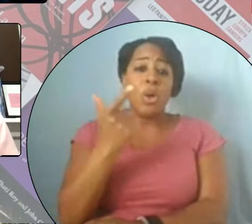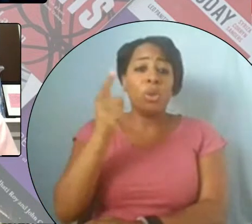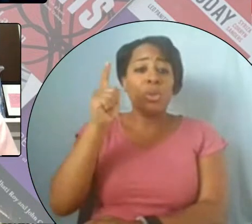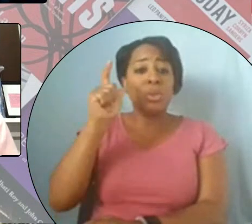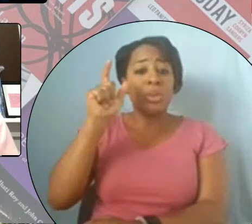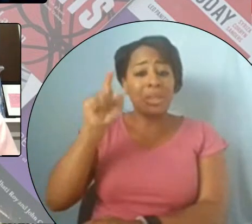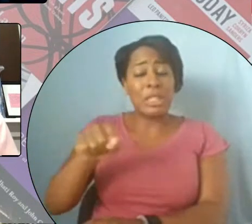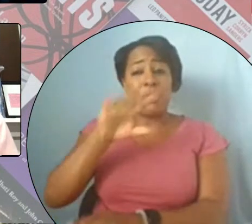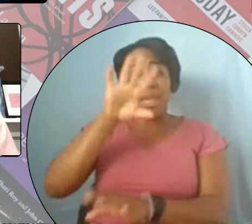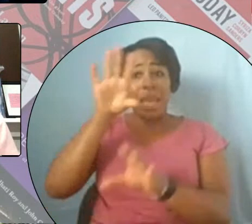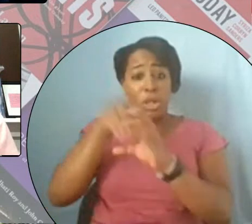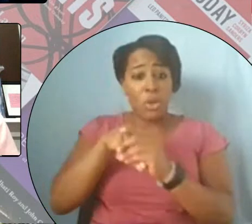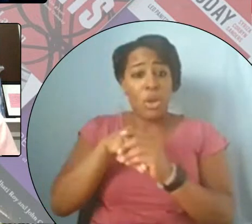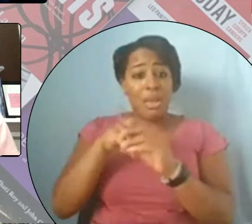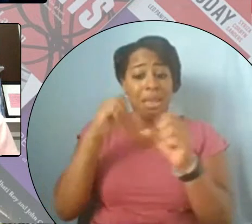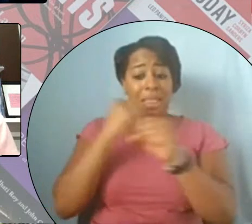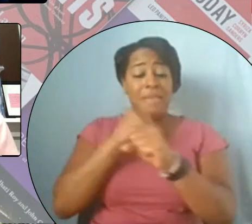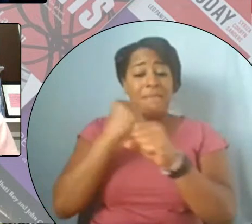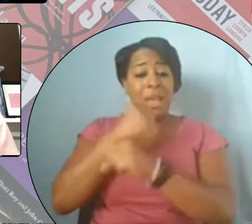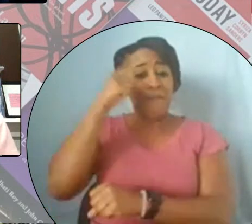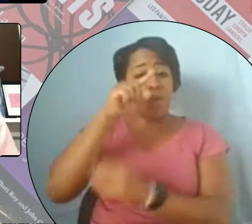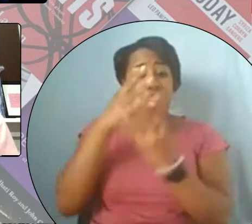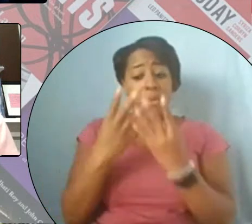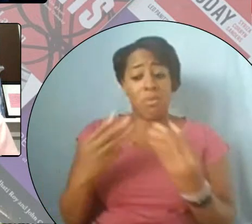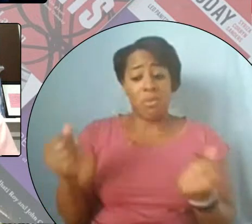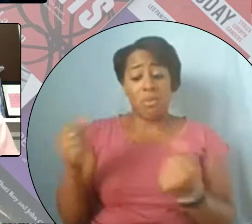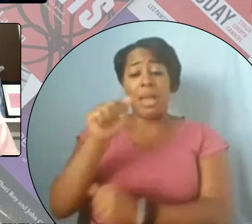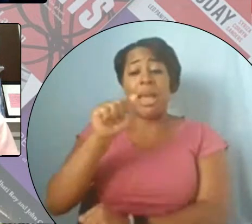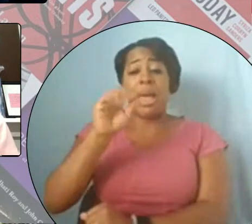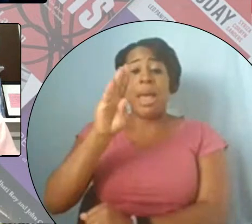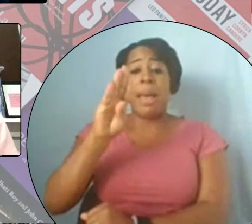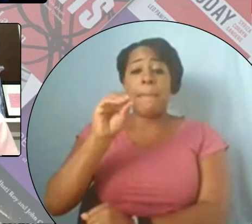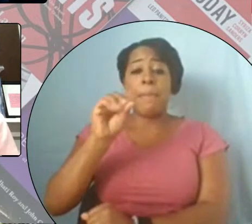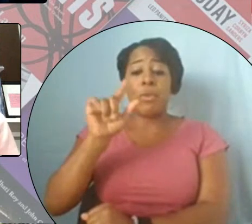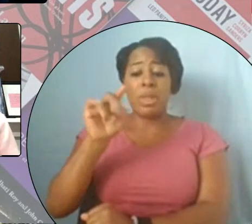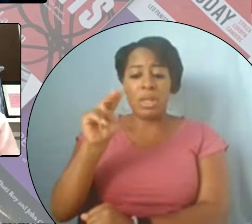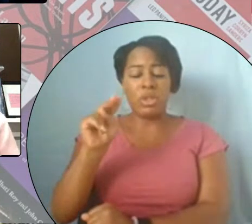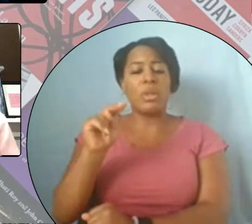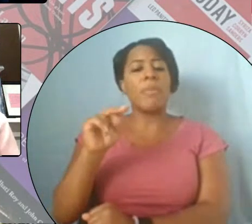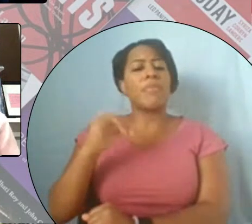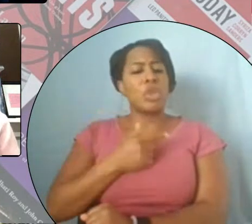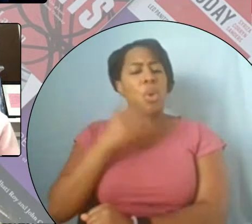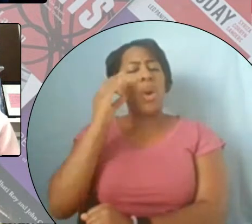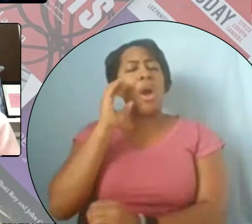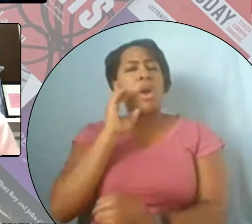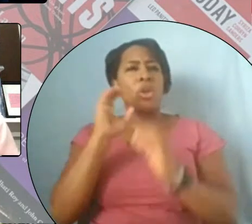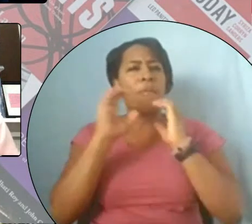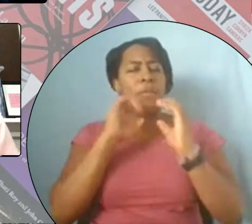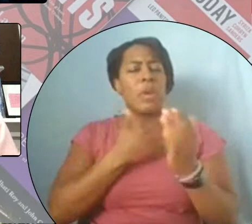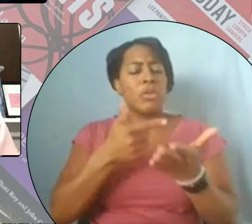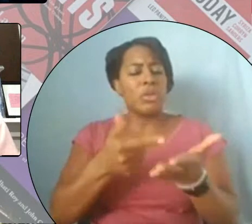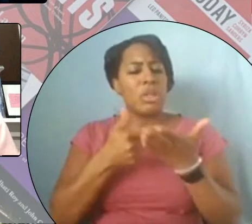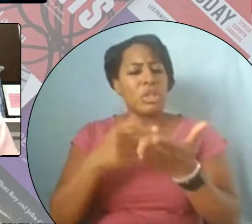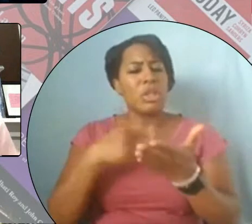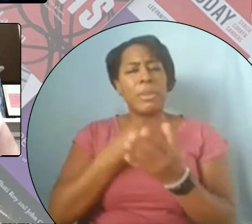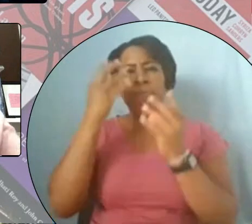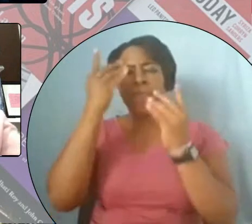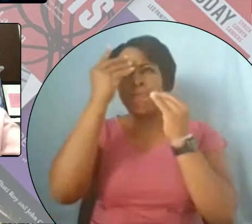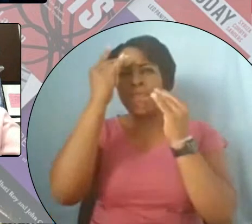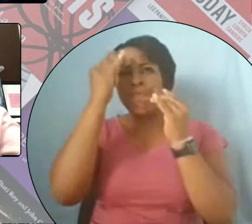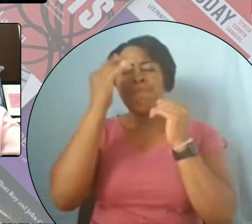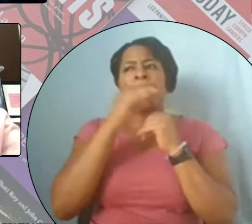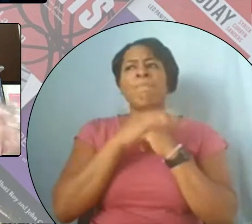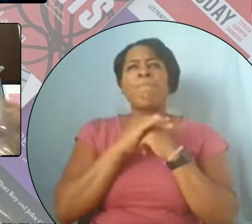for abolition. And I've been thinking about our conversation has made me think about the ways in which the kinds of